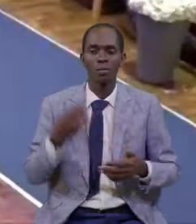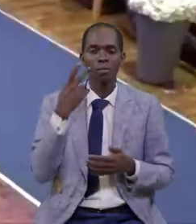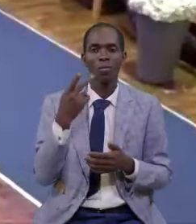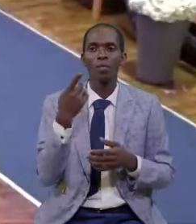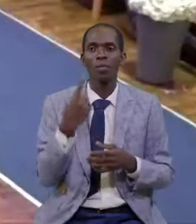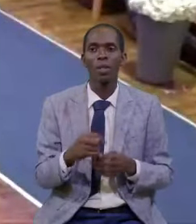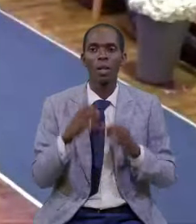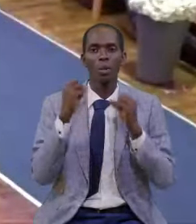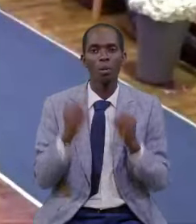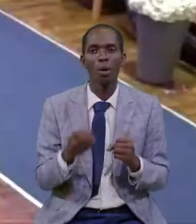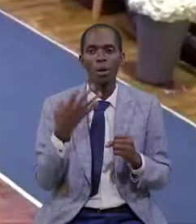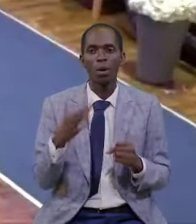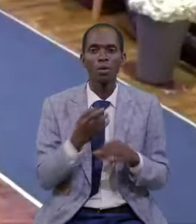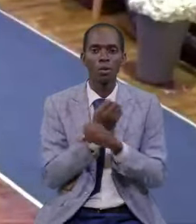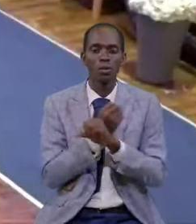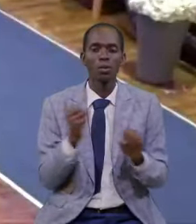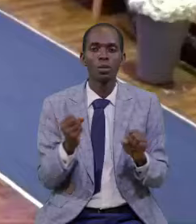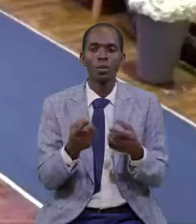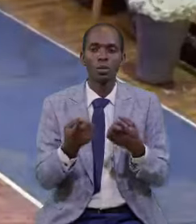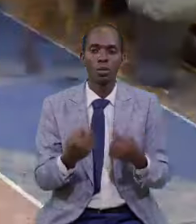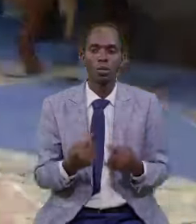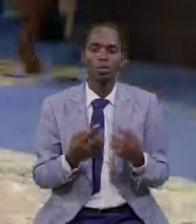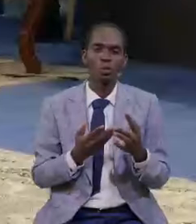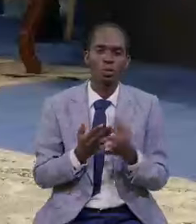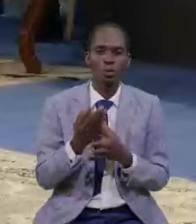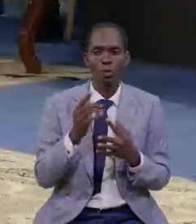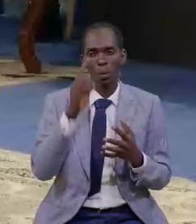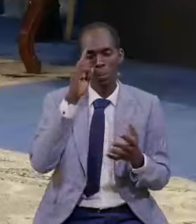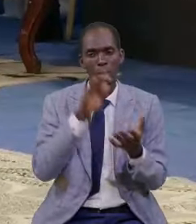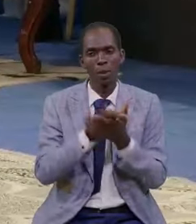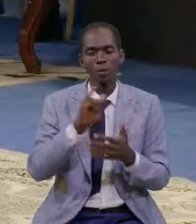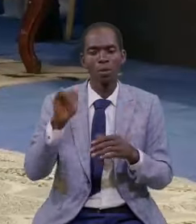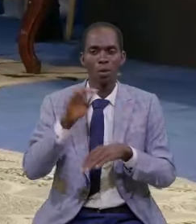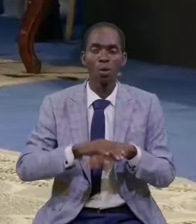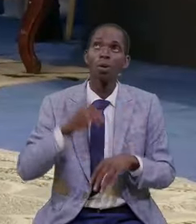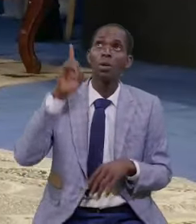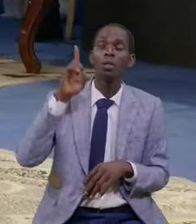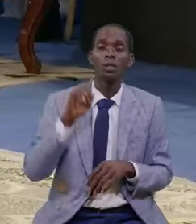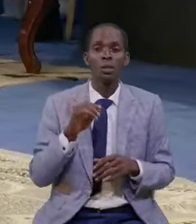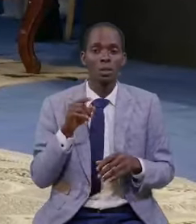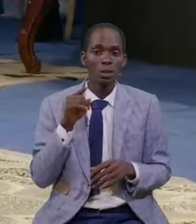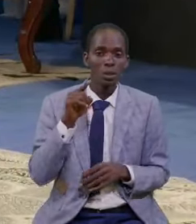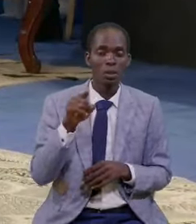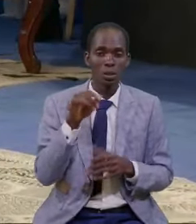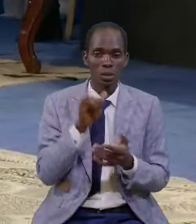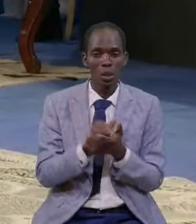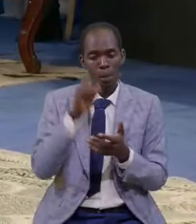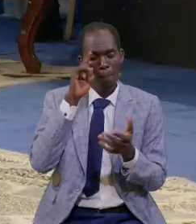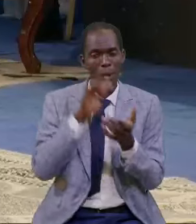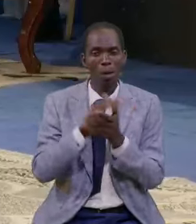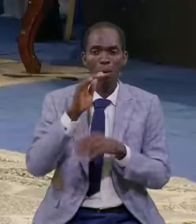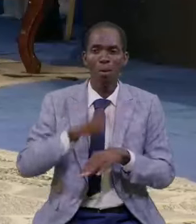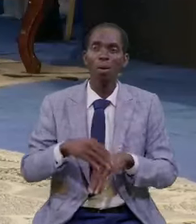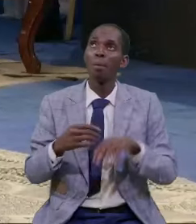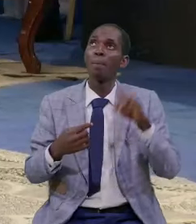salvation comes through believing on him. He that believeth on me. And then after